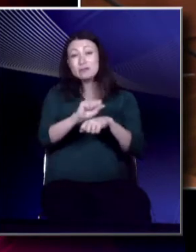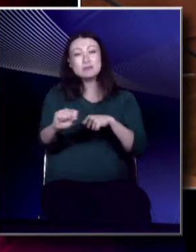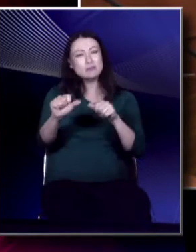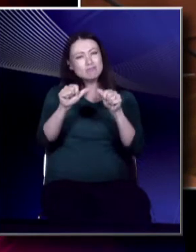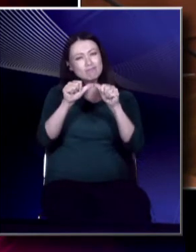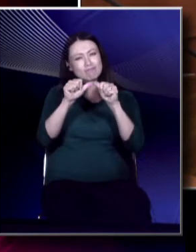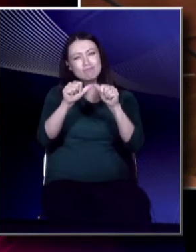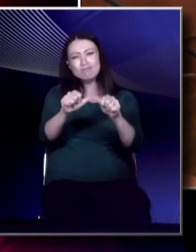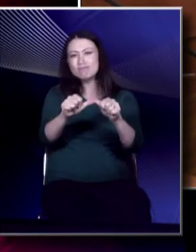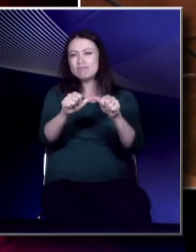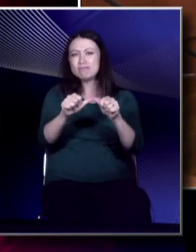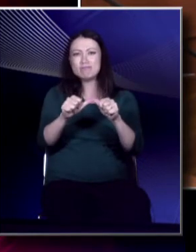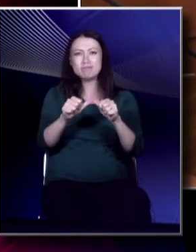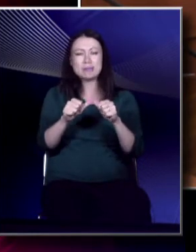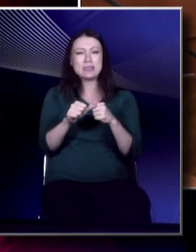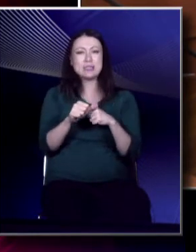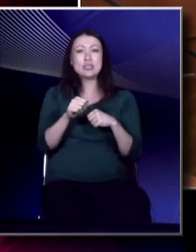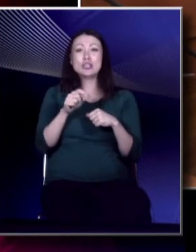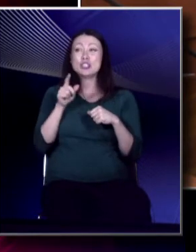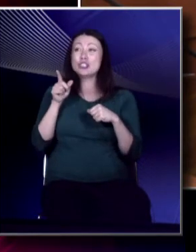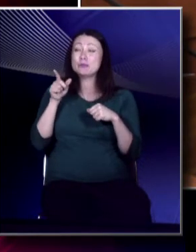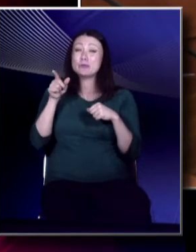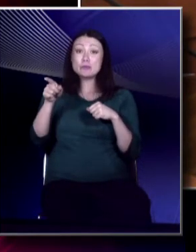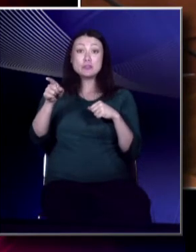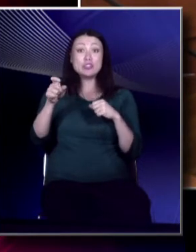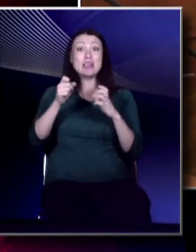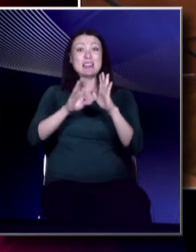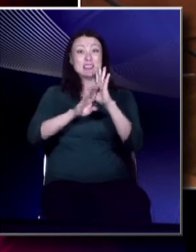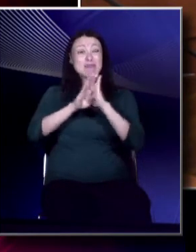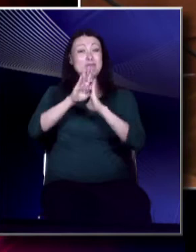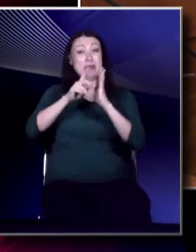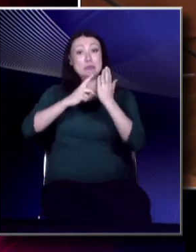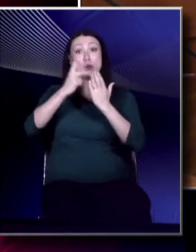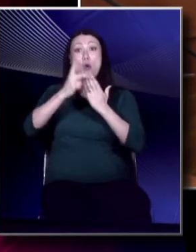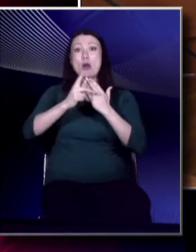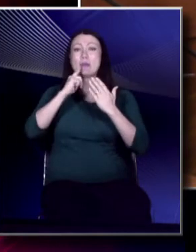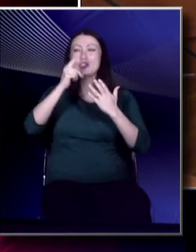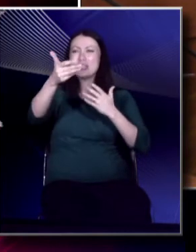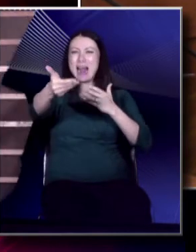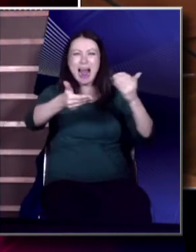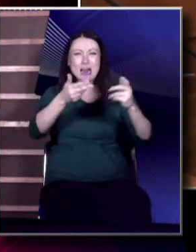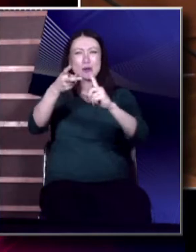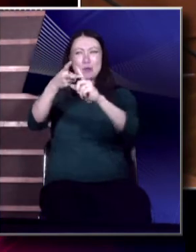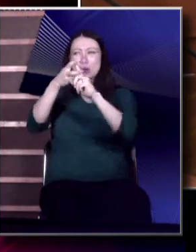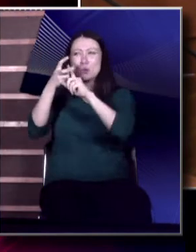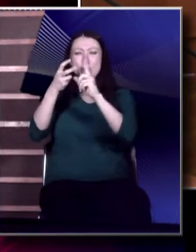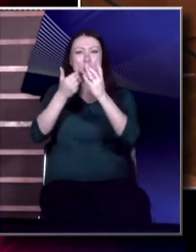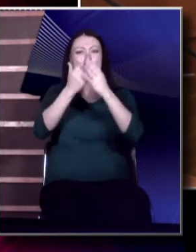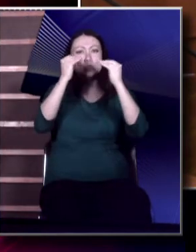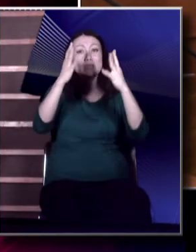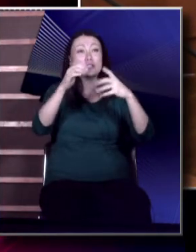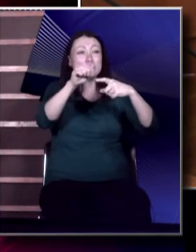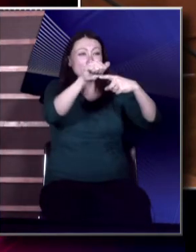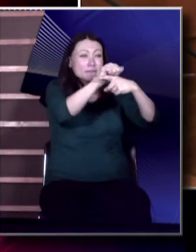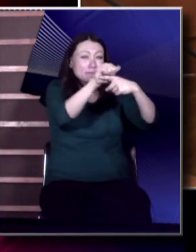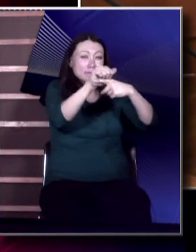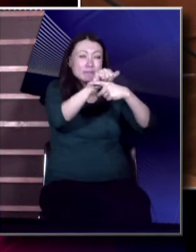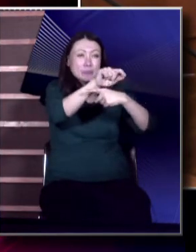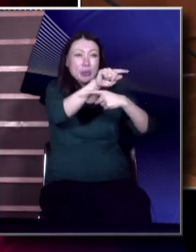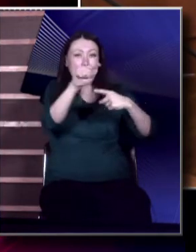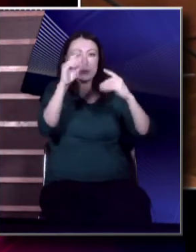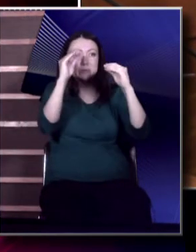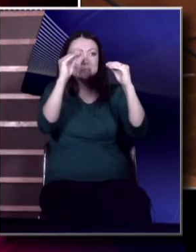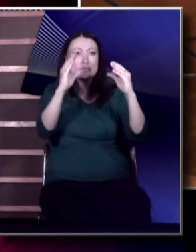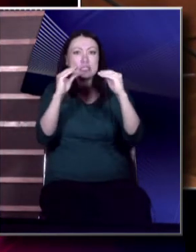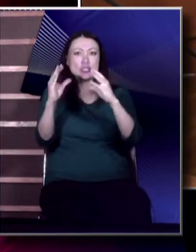has built the program by hiring and recruiting and hiring new teachers, the training them for their specific needs,